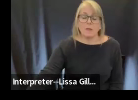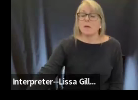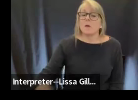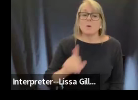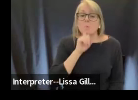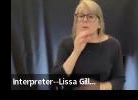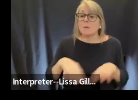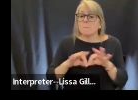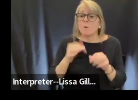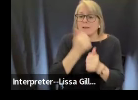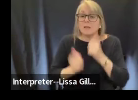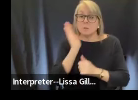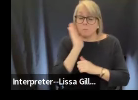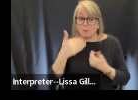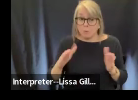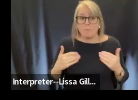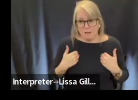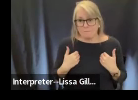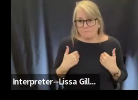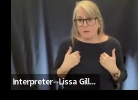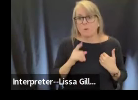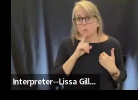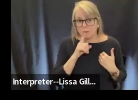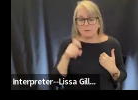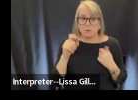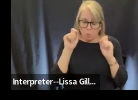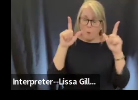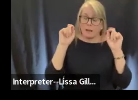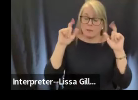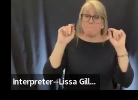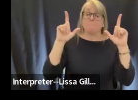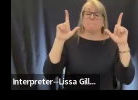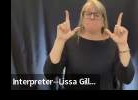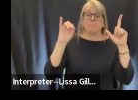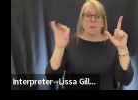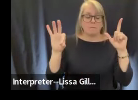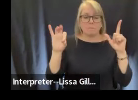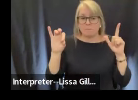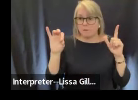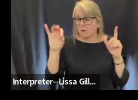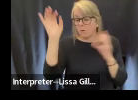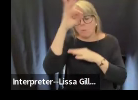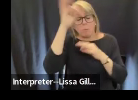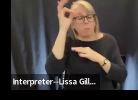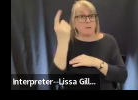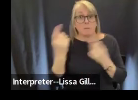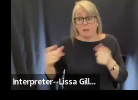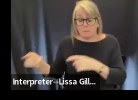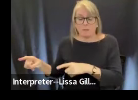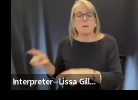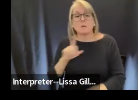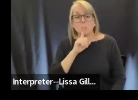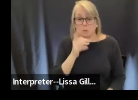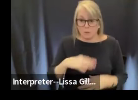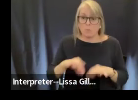the kicker about the smoke alarm is it's really meant to wake us up to not, you know, if we're not knowing that something's going on. And so it's really meant to